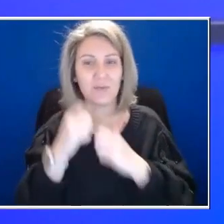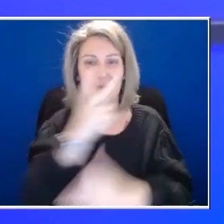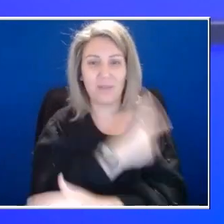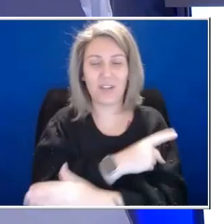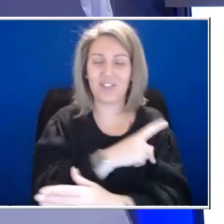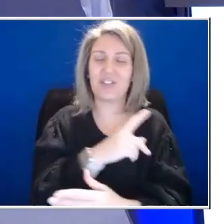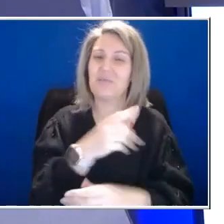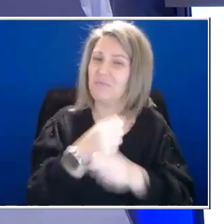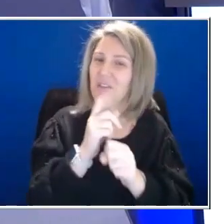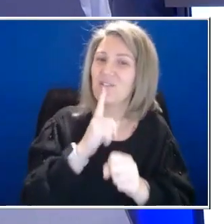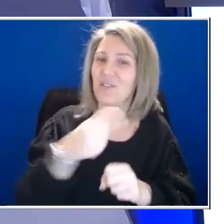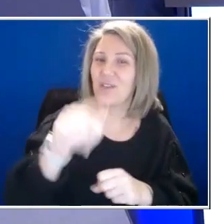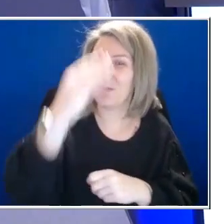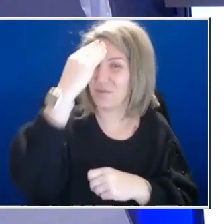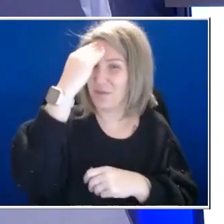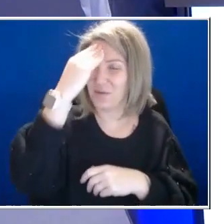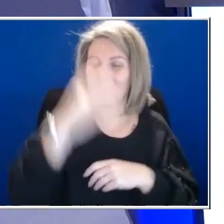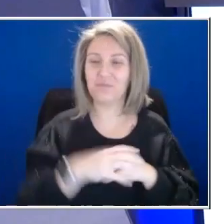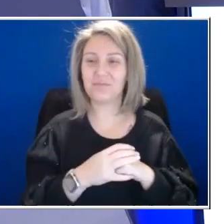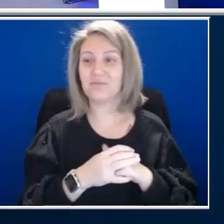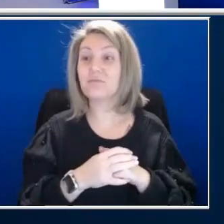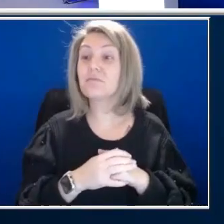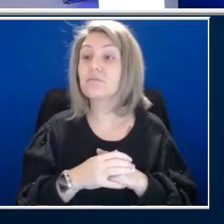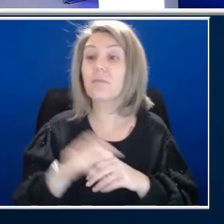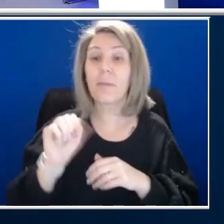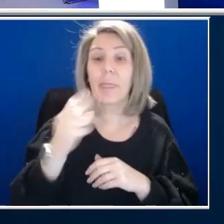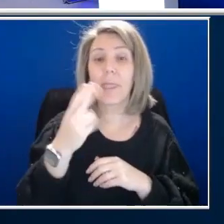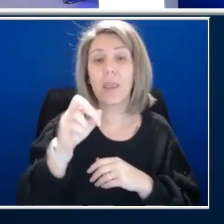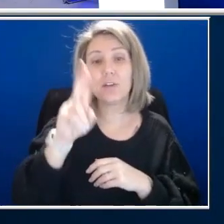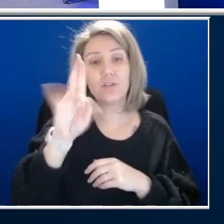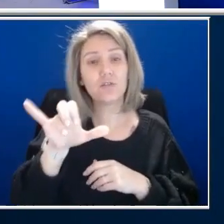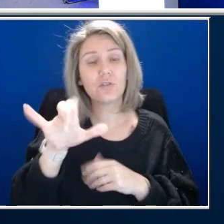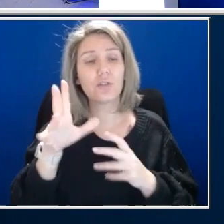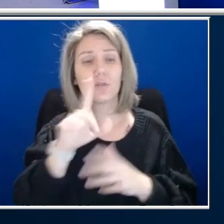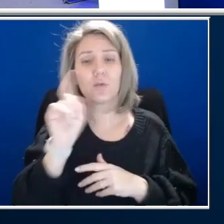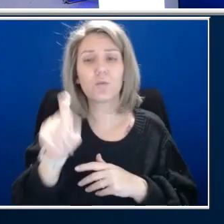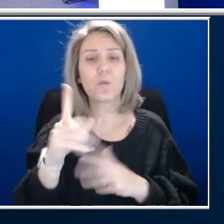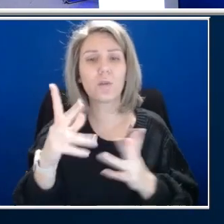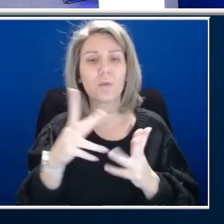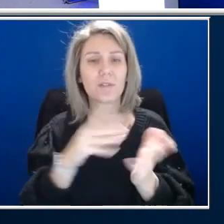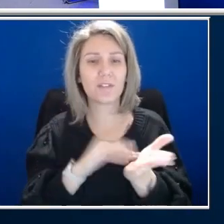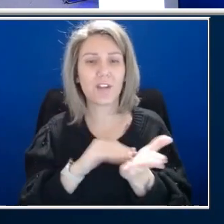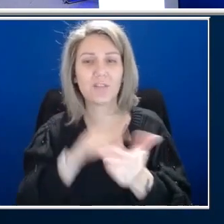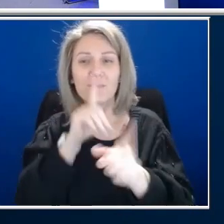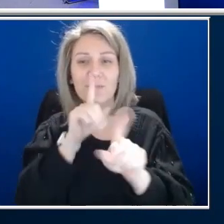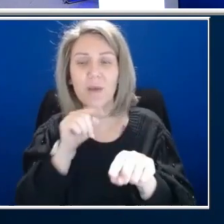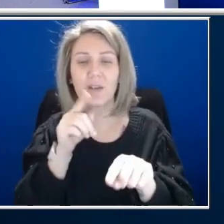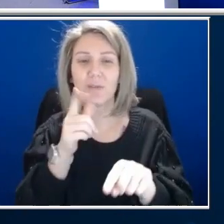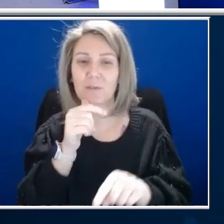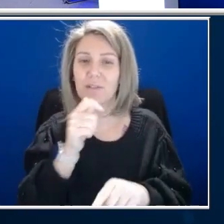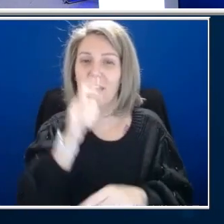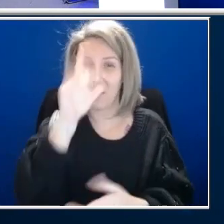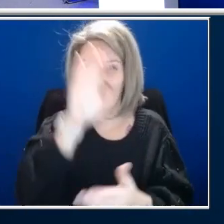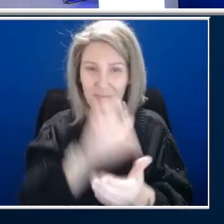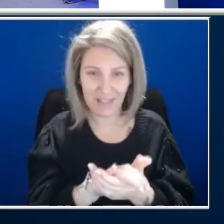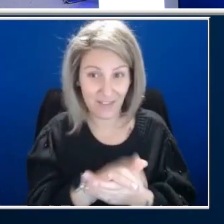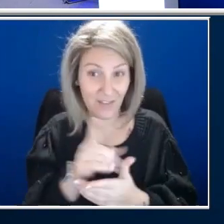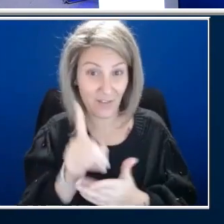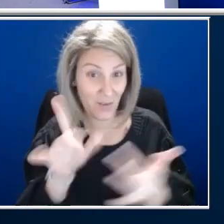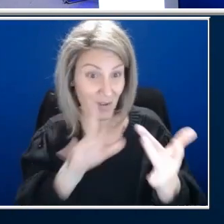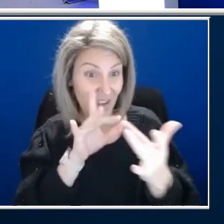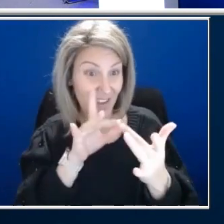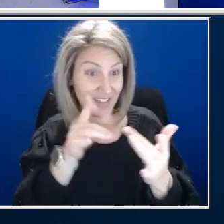track. Sherry, a question for you is, what was the physician's response who didn't believe you? Have you been back in touch with them to say,